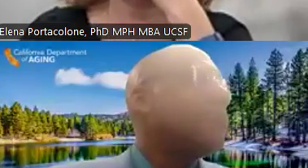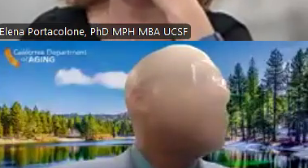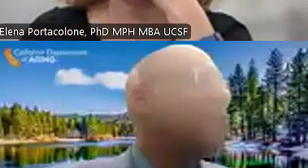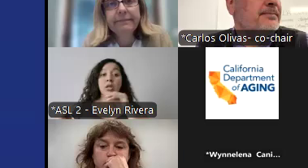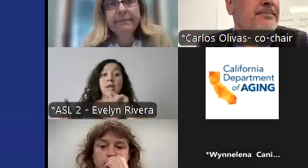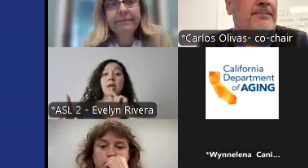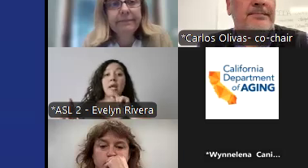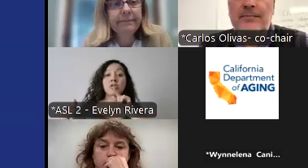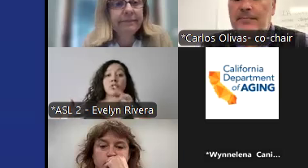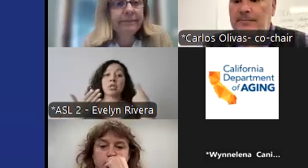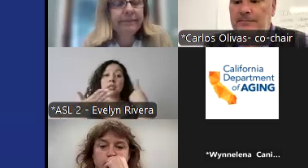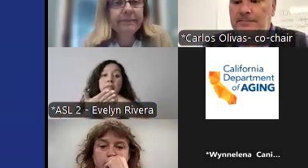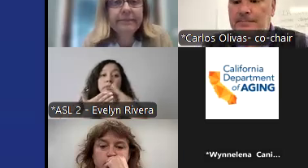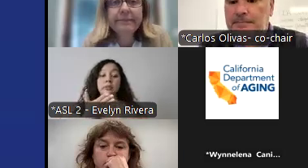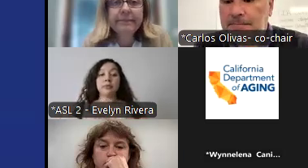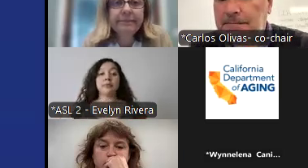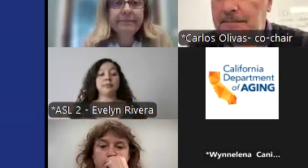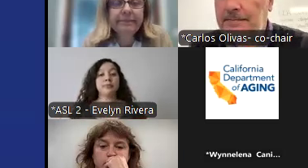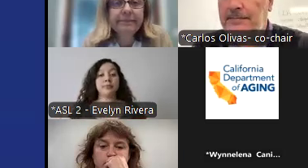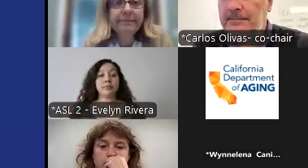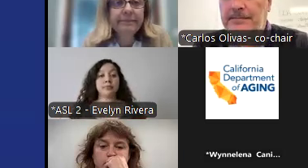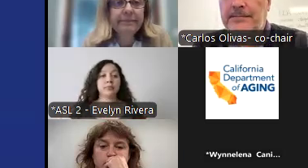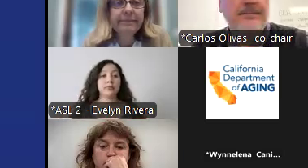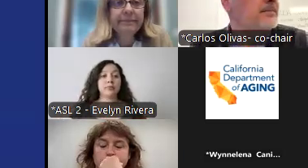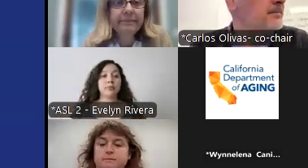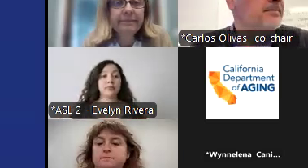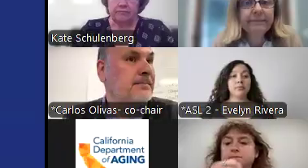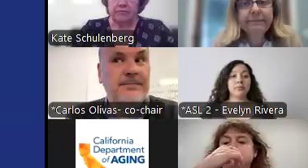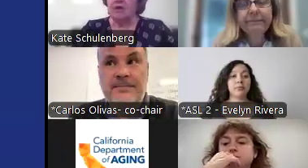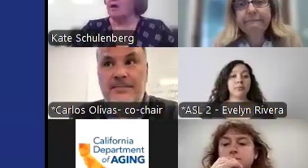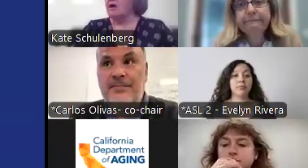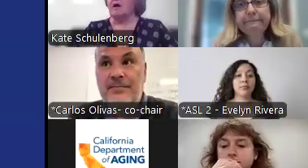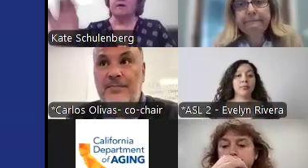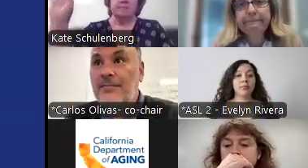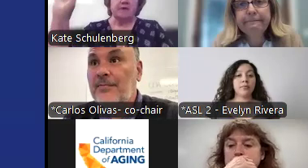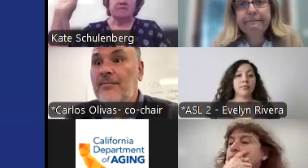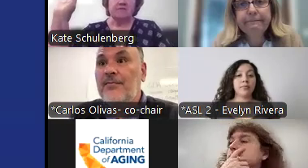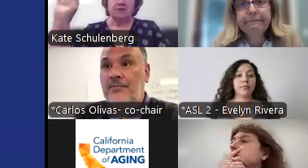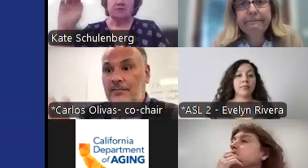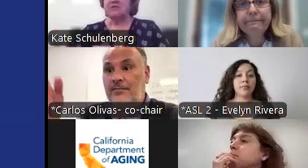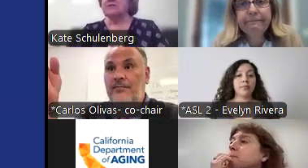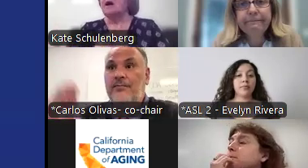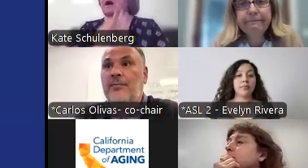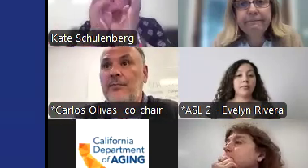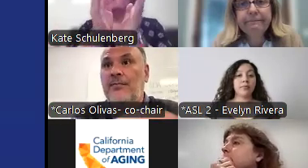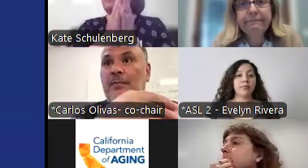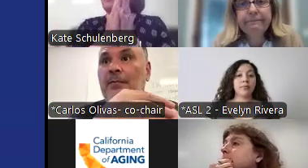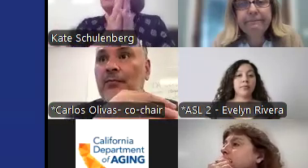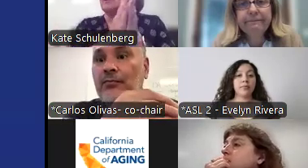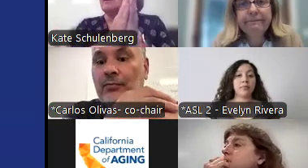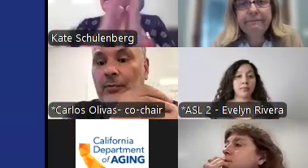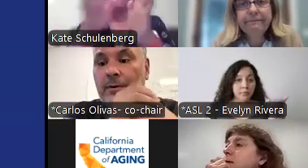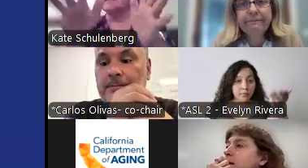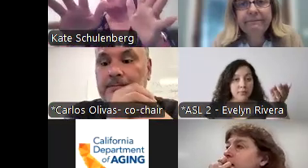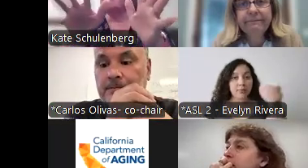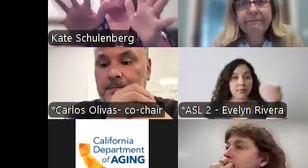discussions. question. I